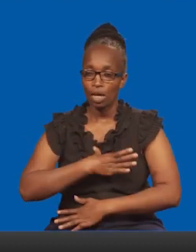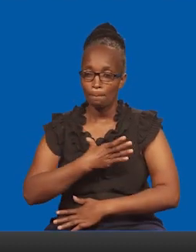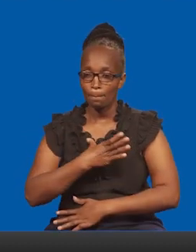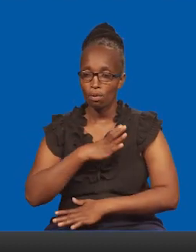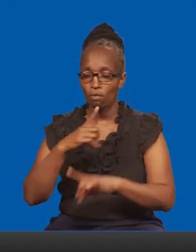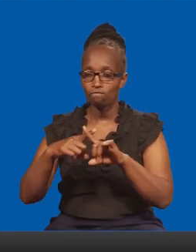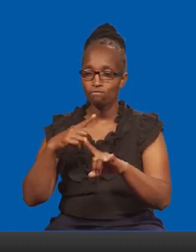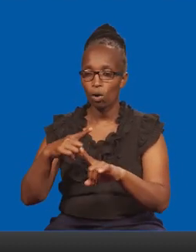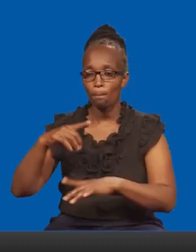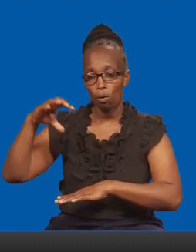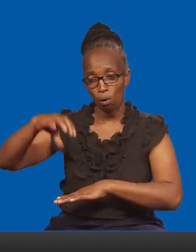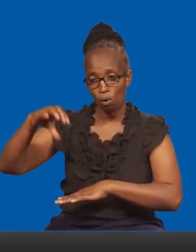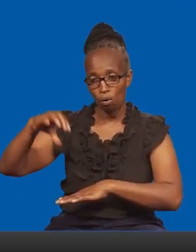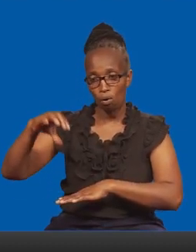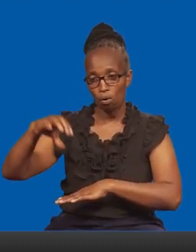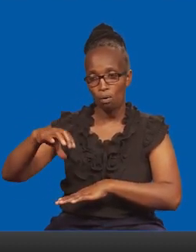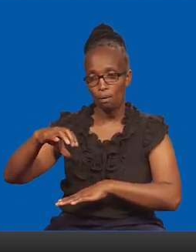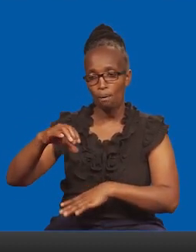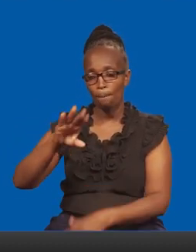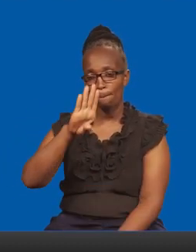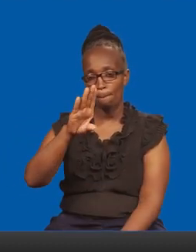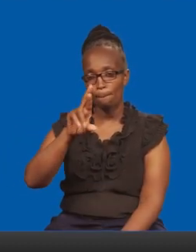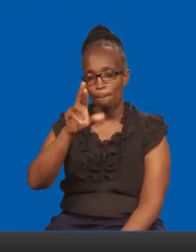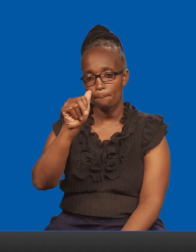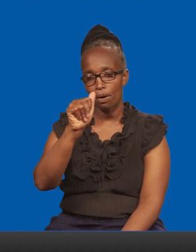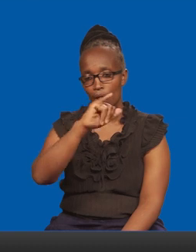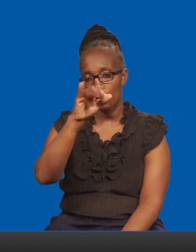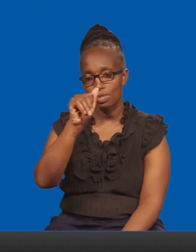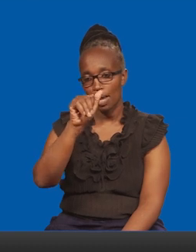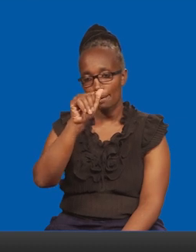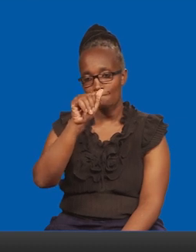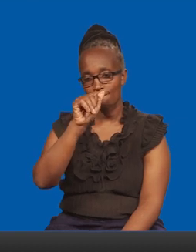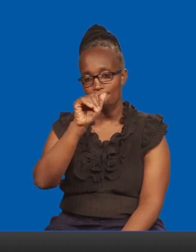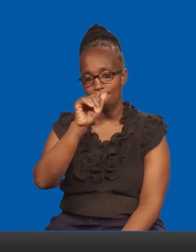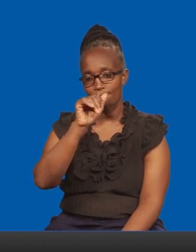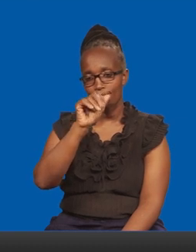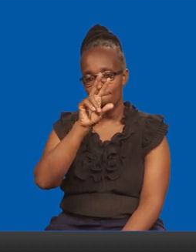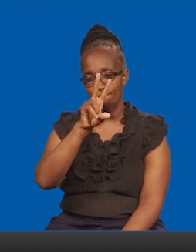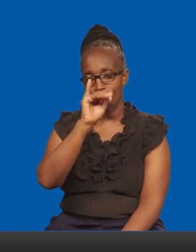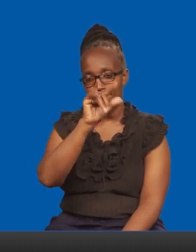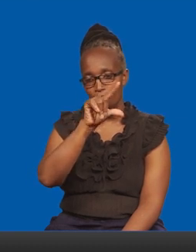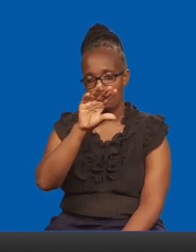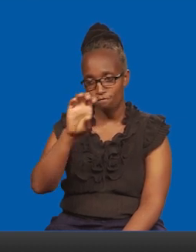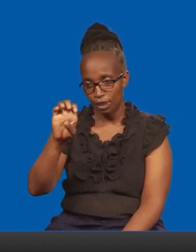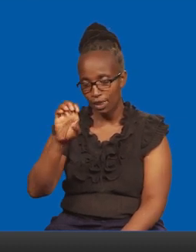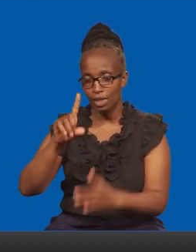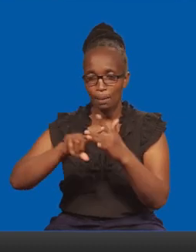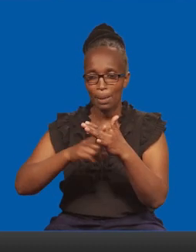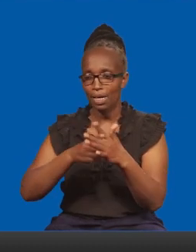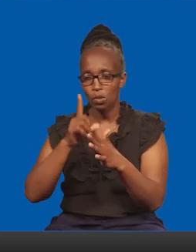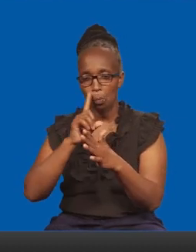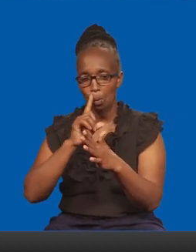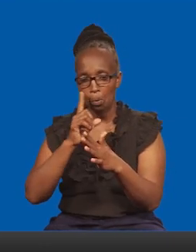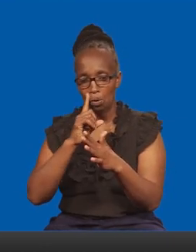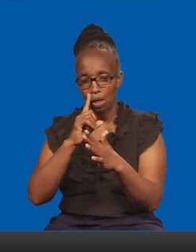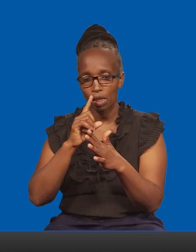that for you people from Congo Brazzaville, from tomorrow you